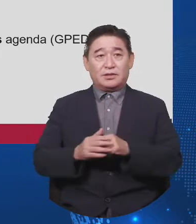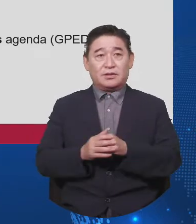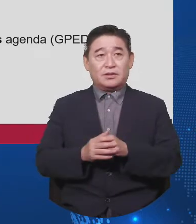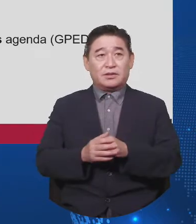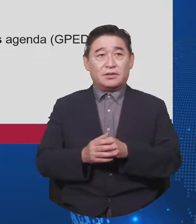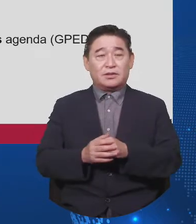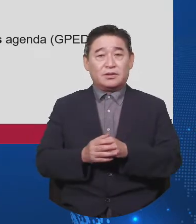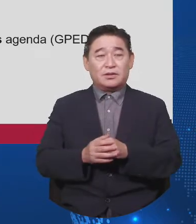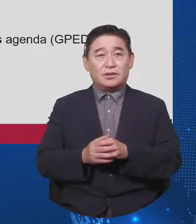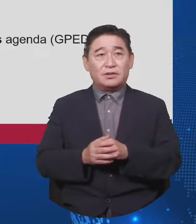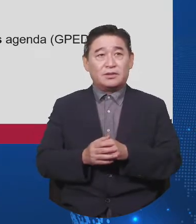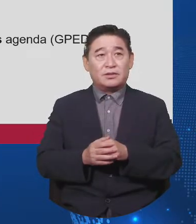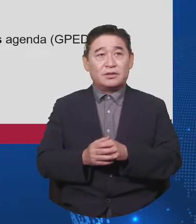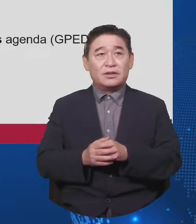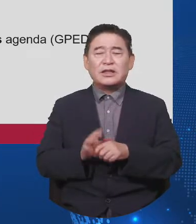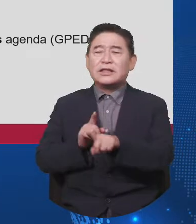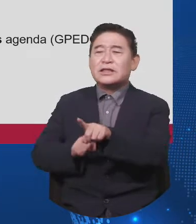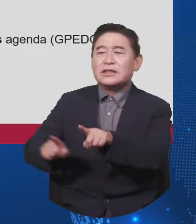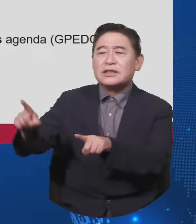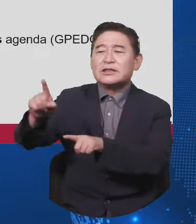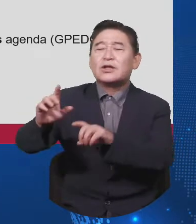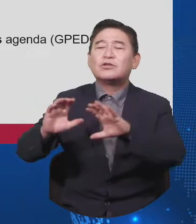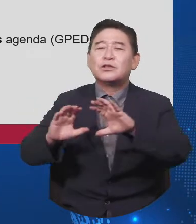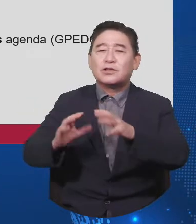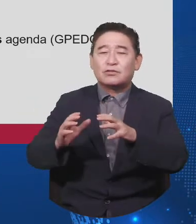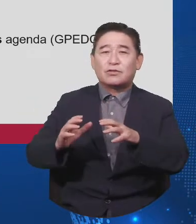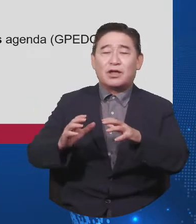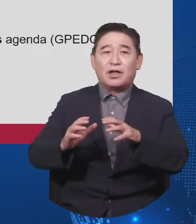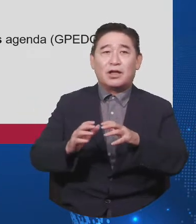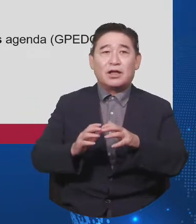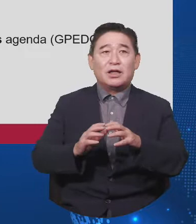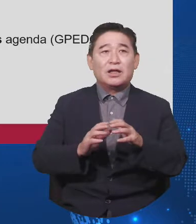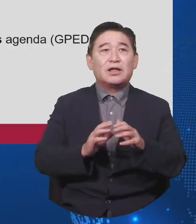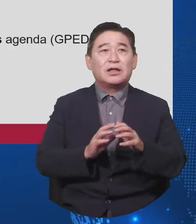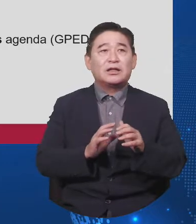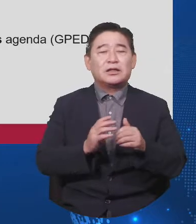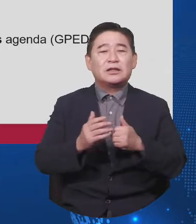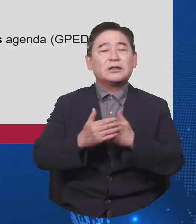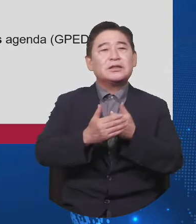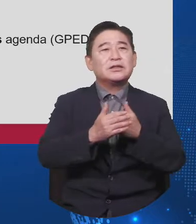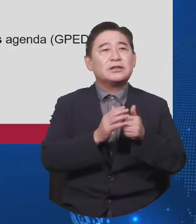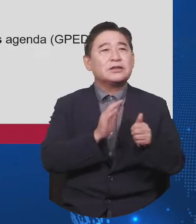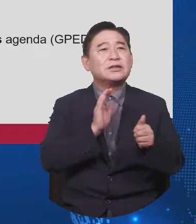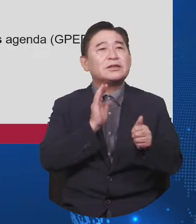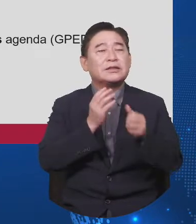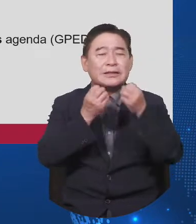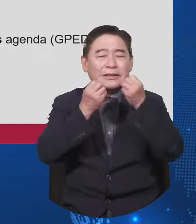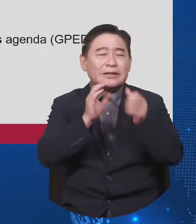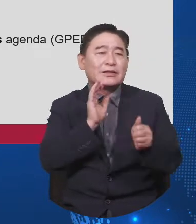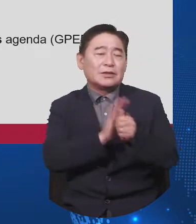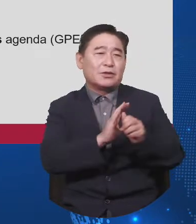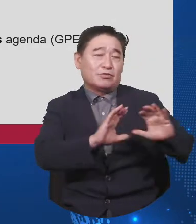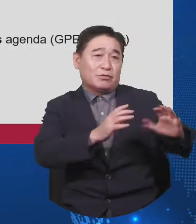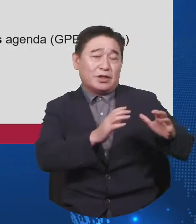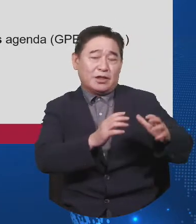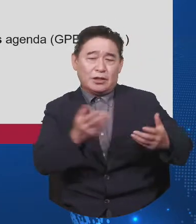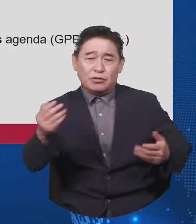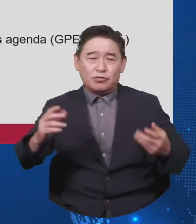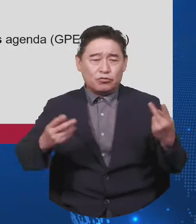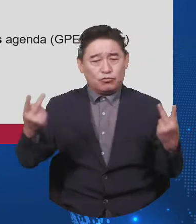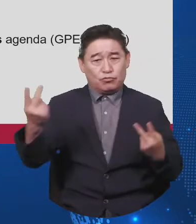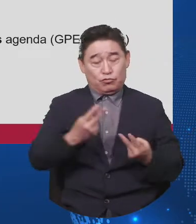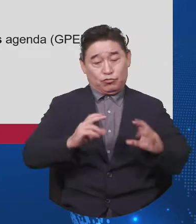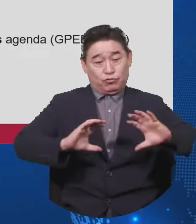very clear. BAPA plus 40 in 2019 was not really successful in this regard. I think